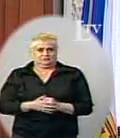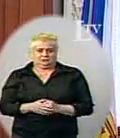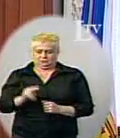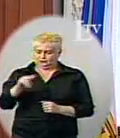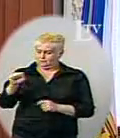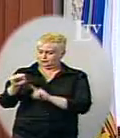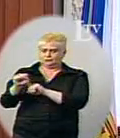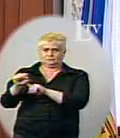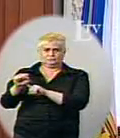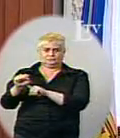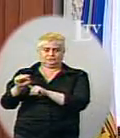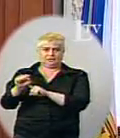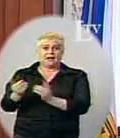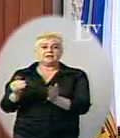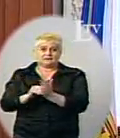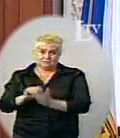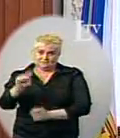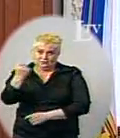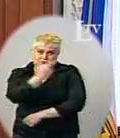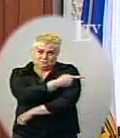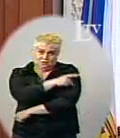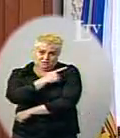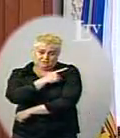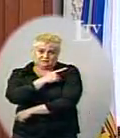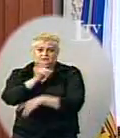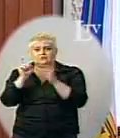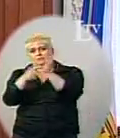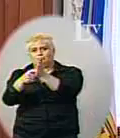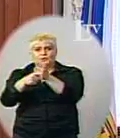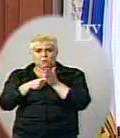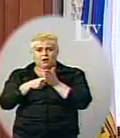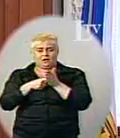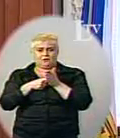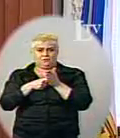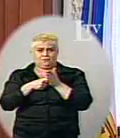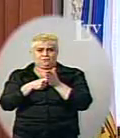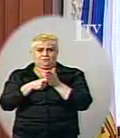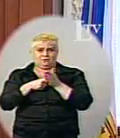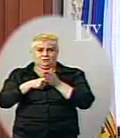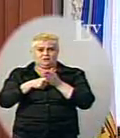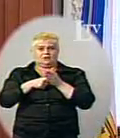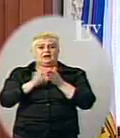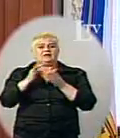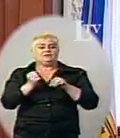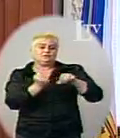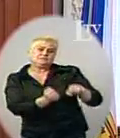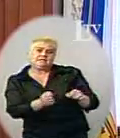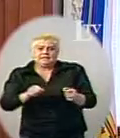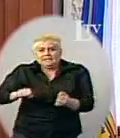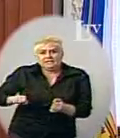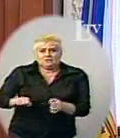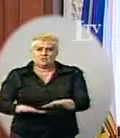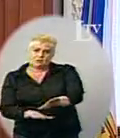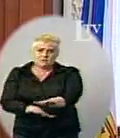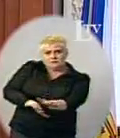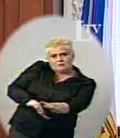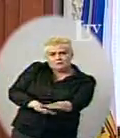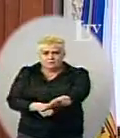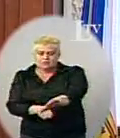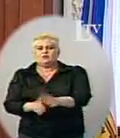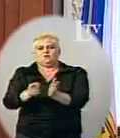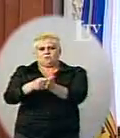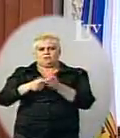was the first province to mandate the use of helmets for skiers and snowboarders.